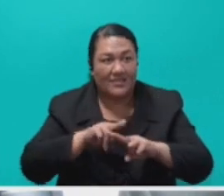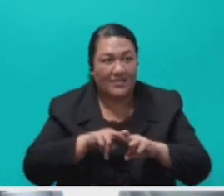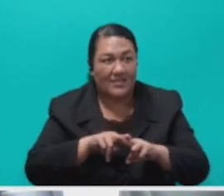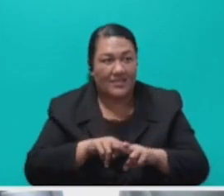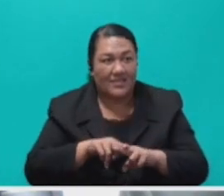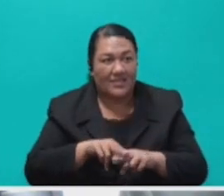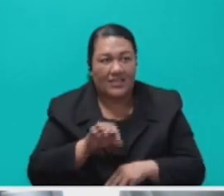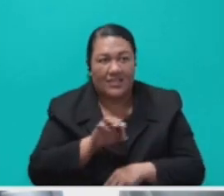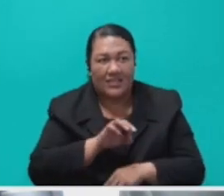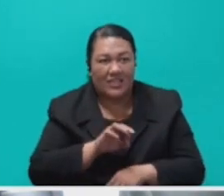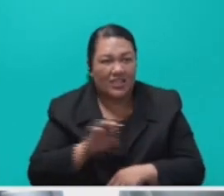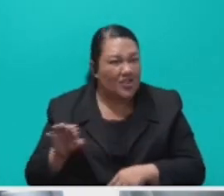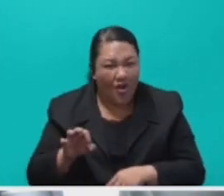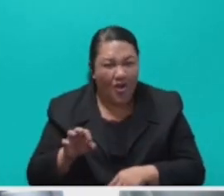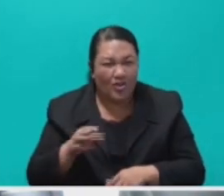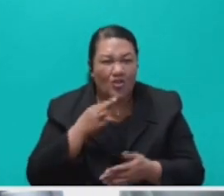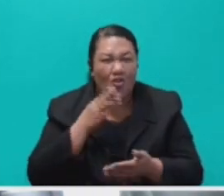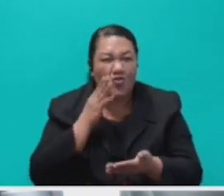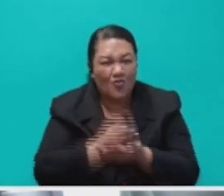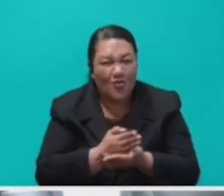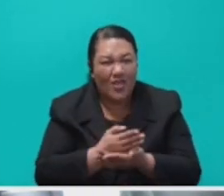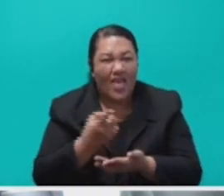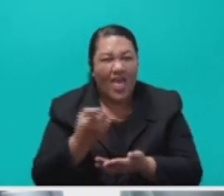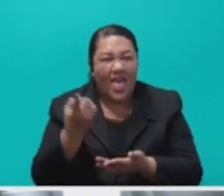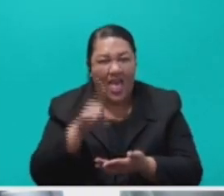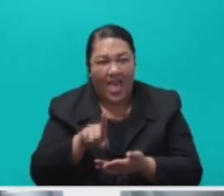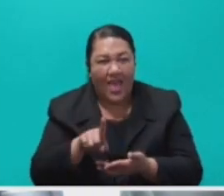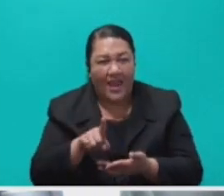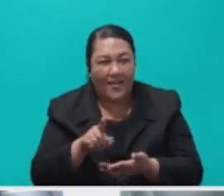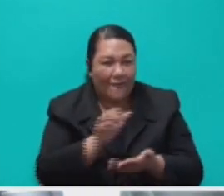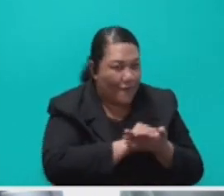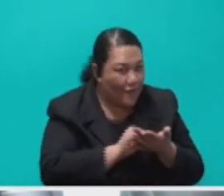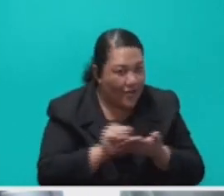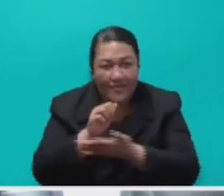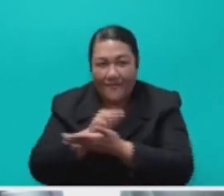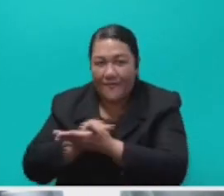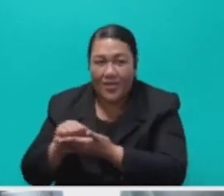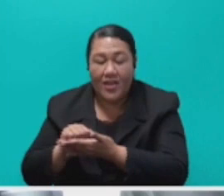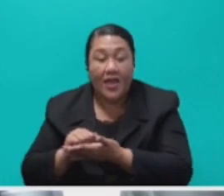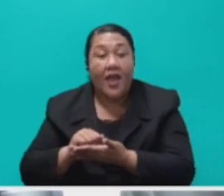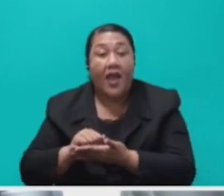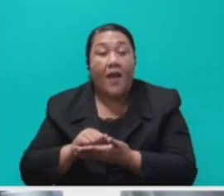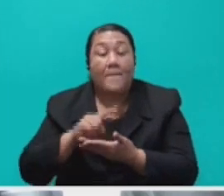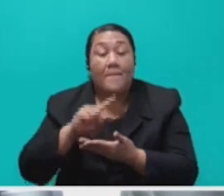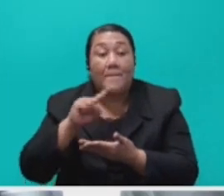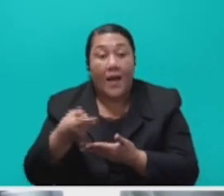and Reconciliation Commission, but political maturity,